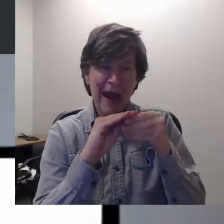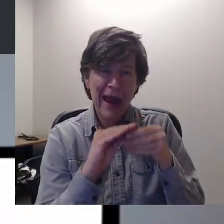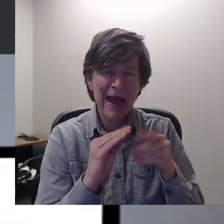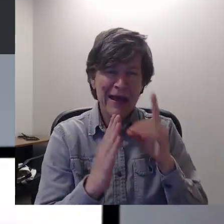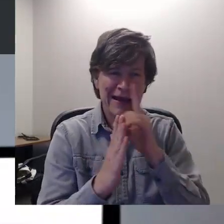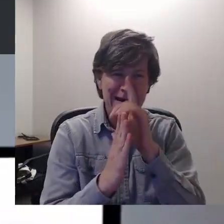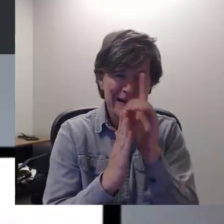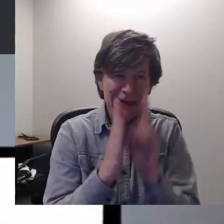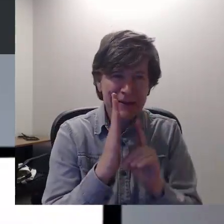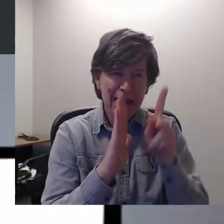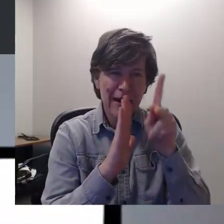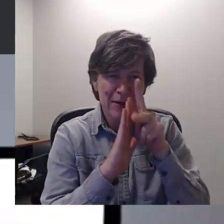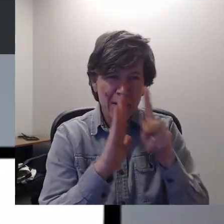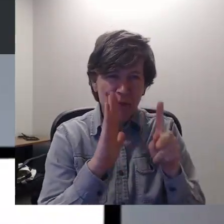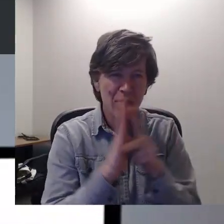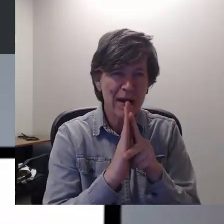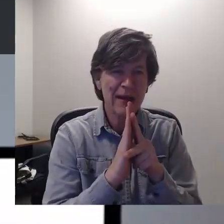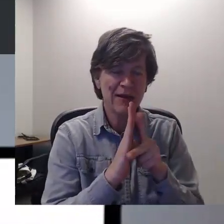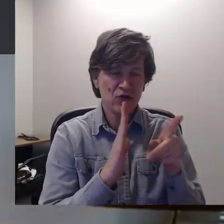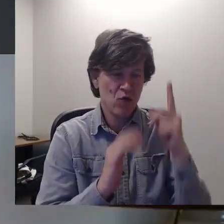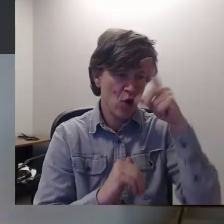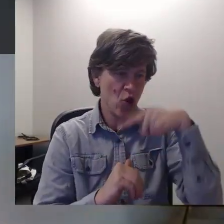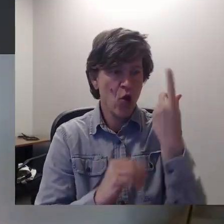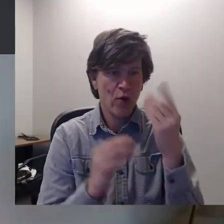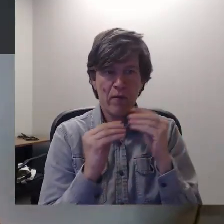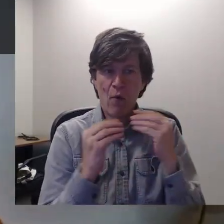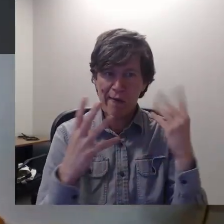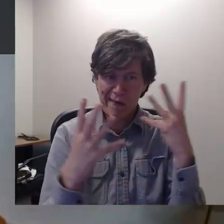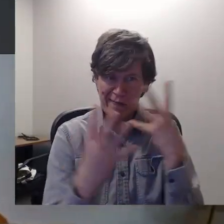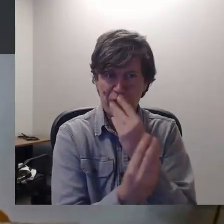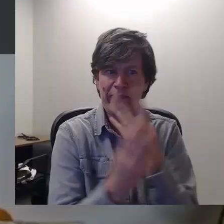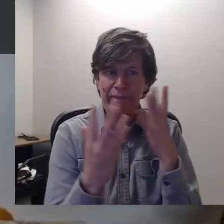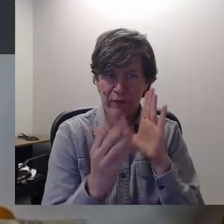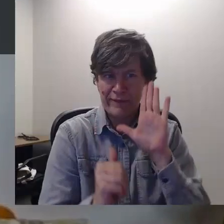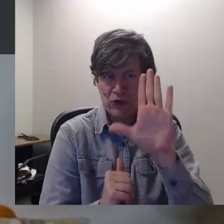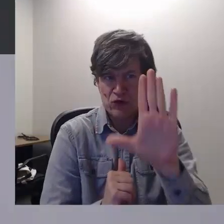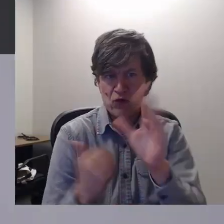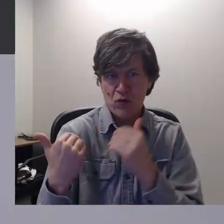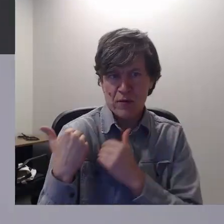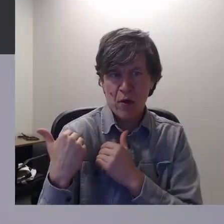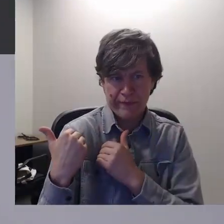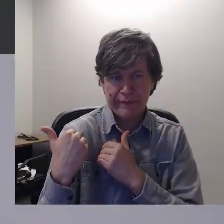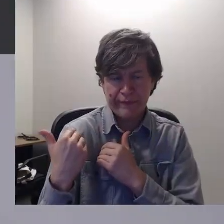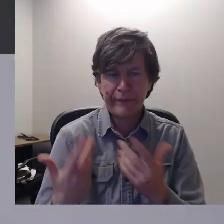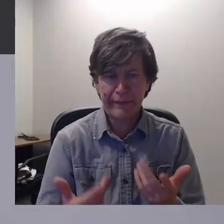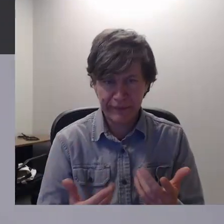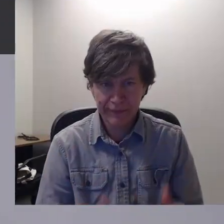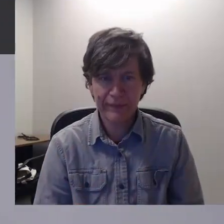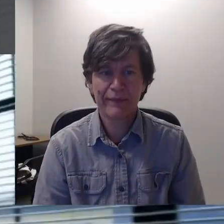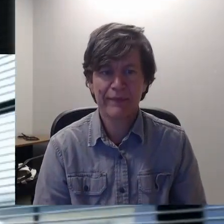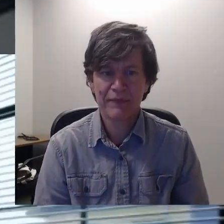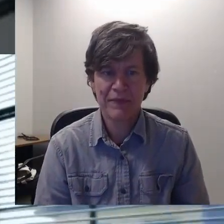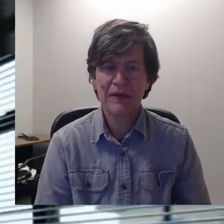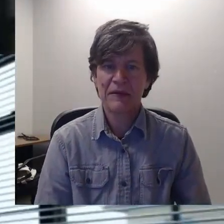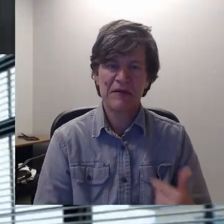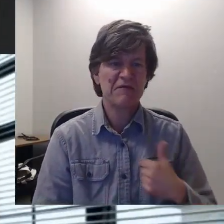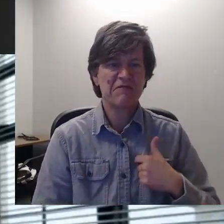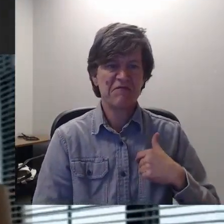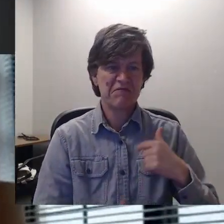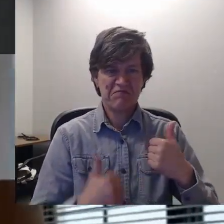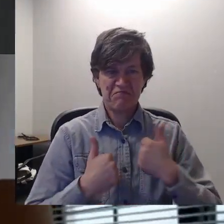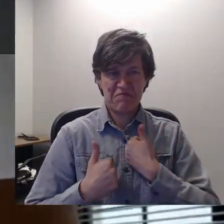make it work and make it look beautiful on screen. My name is David Pugh. I'm the owner of freelancegraphicdesigner.co.uk, and I've been graphic